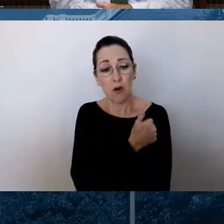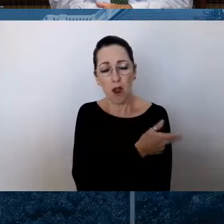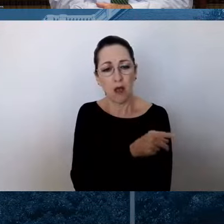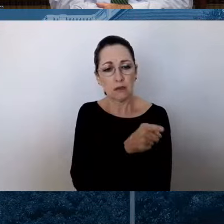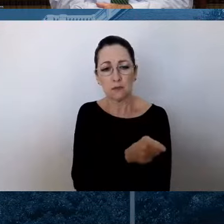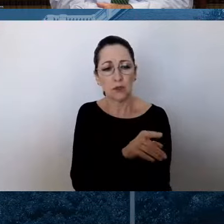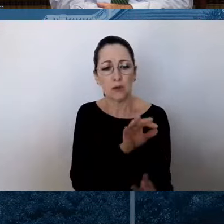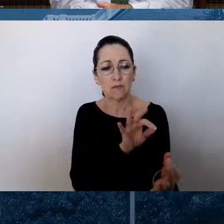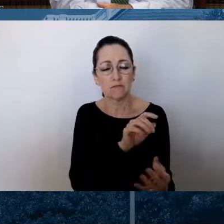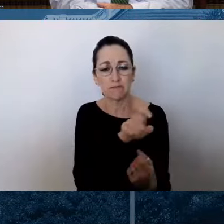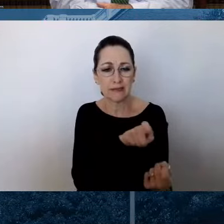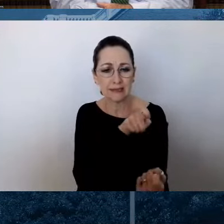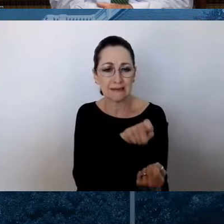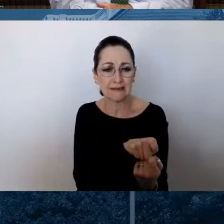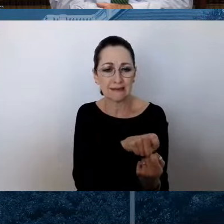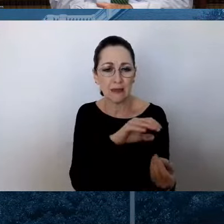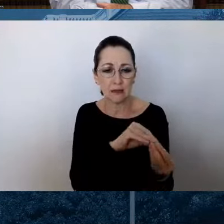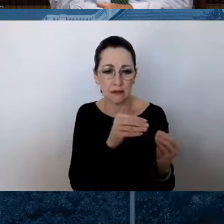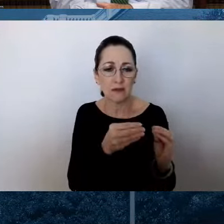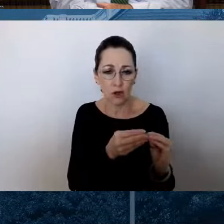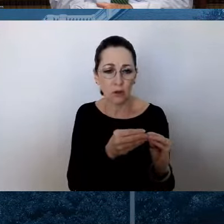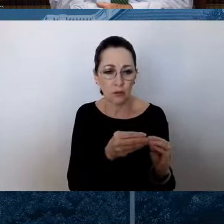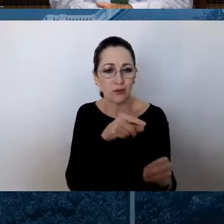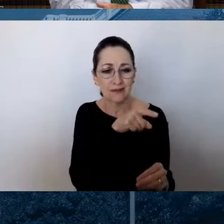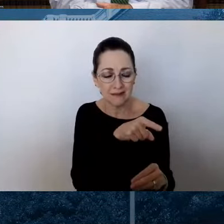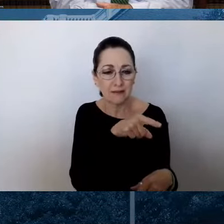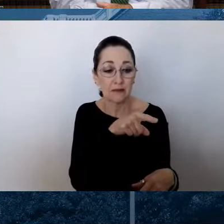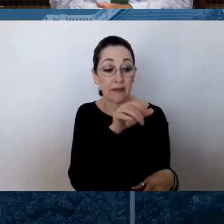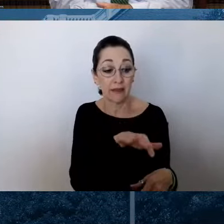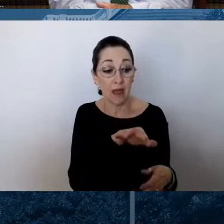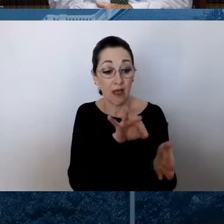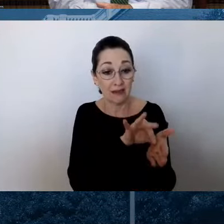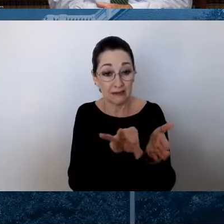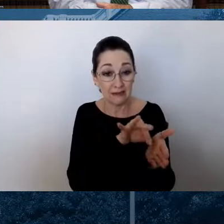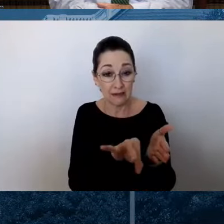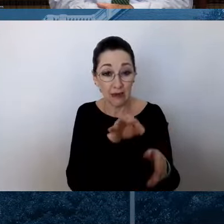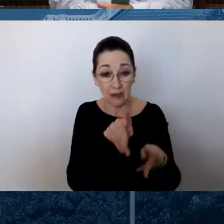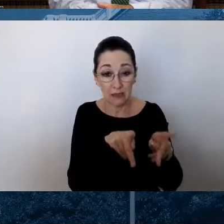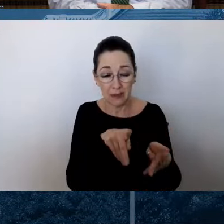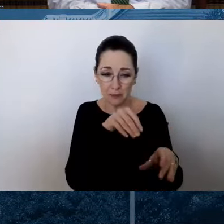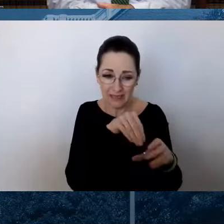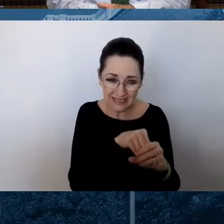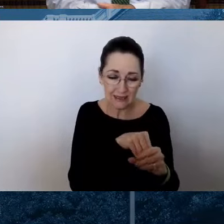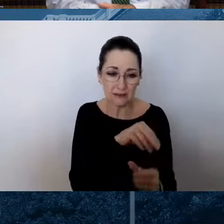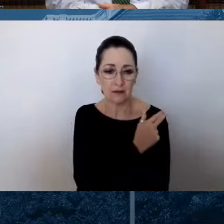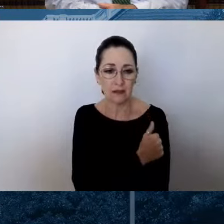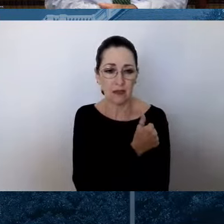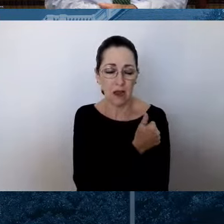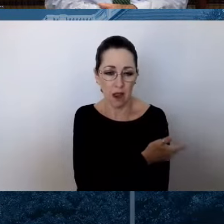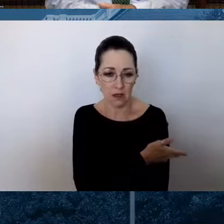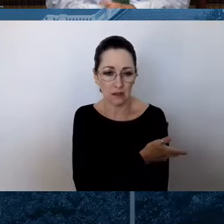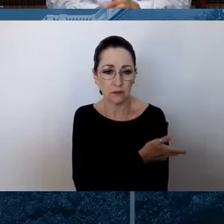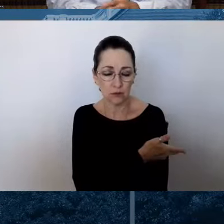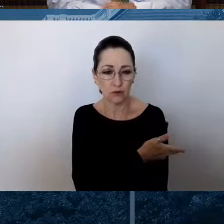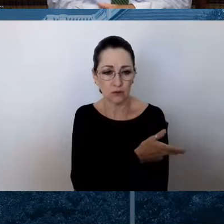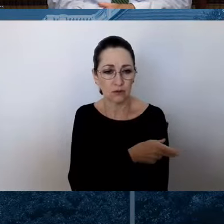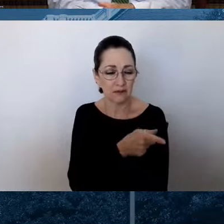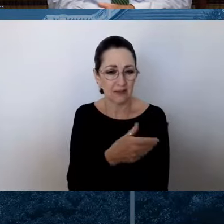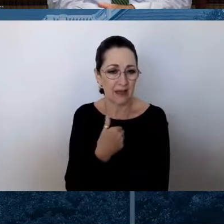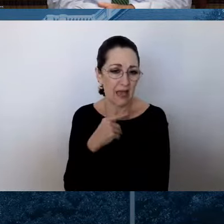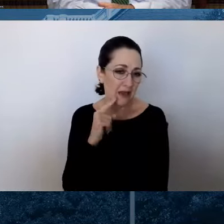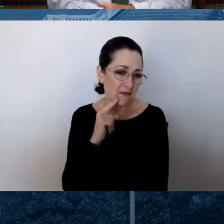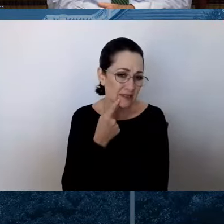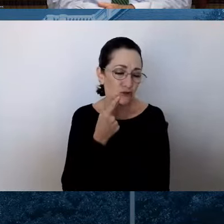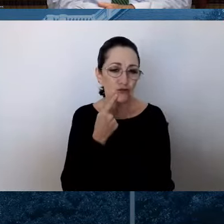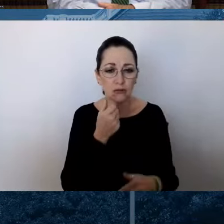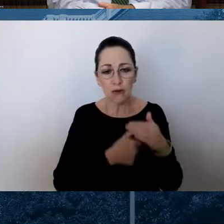individuals who have been tested. They're in the hospitals. They're under critical care, which is why they're in the hospitals, or they're under hospital